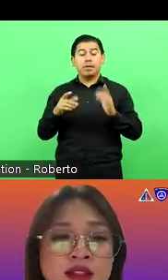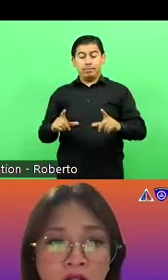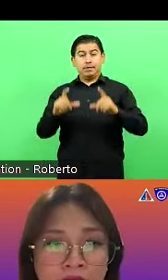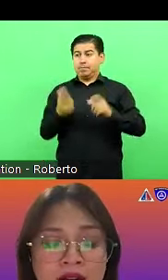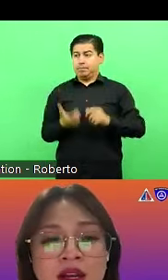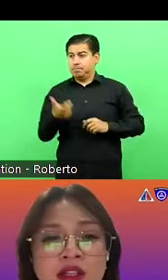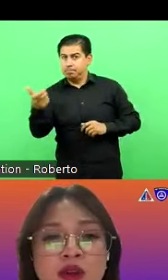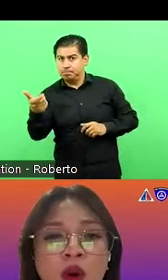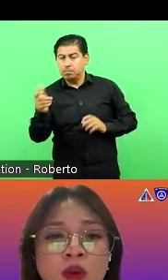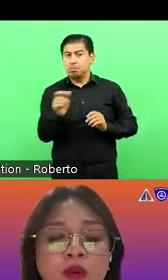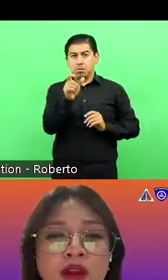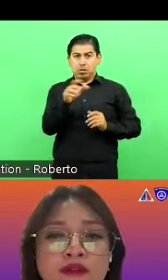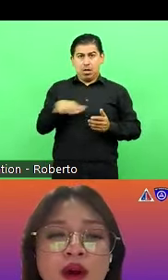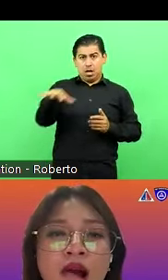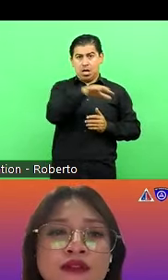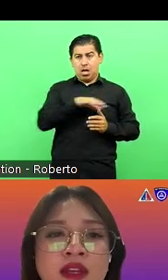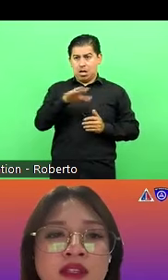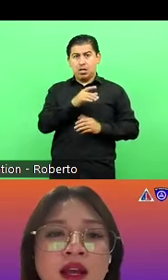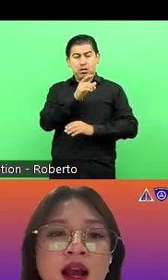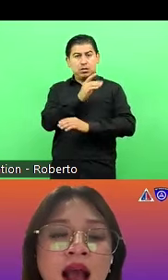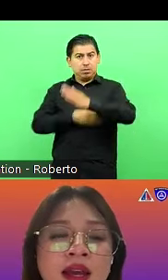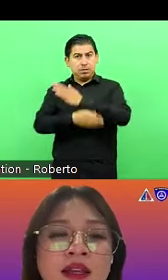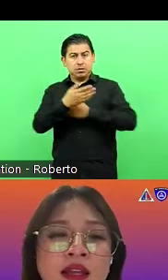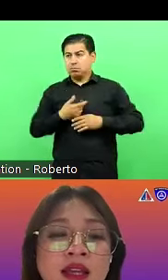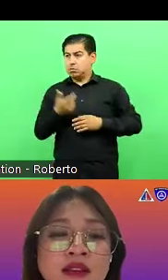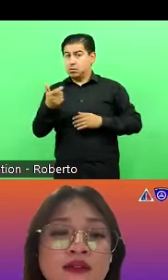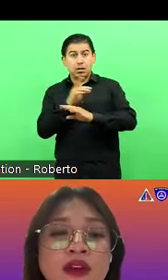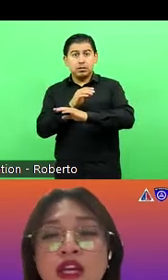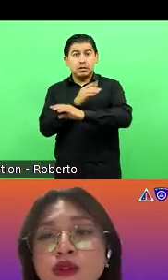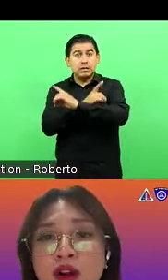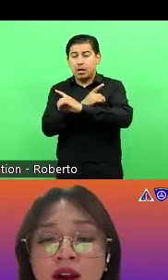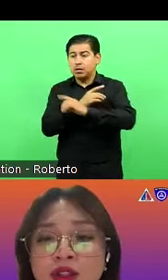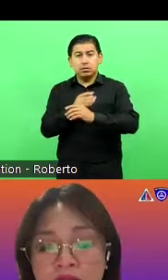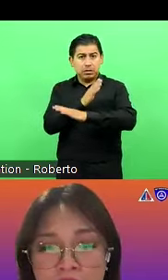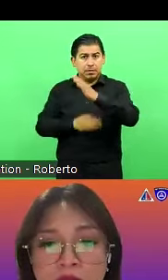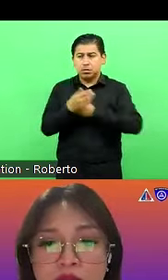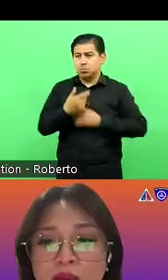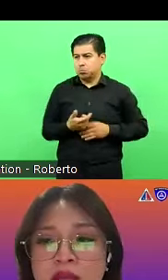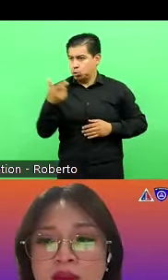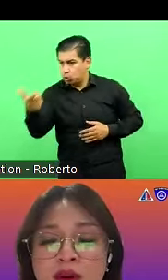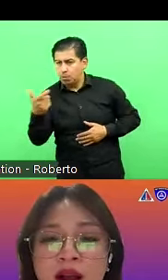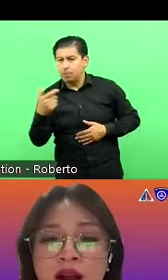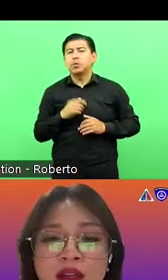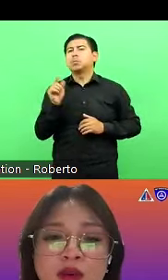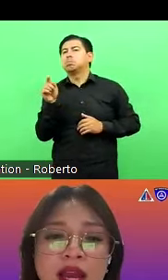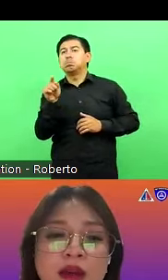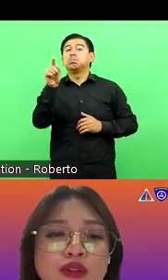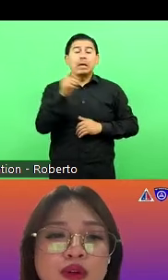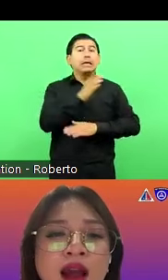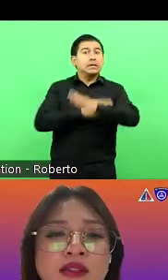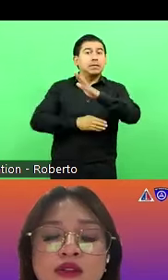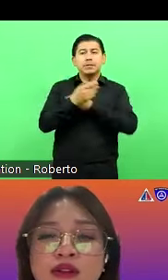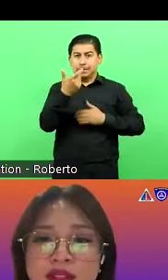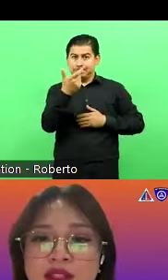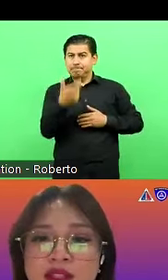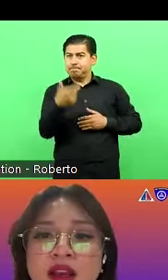citizen card. So if you have this identification card, you are able to you are able to